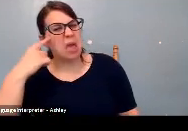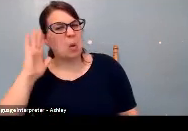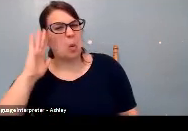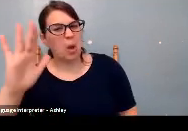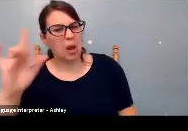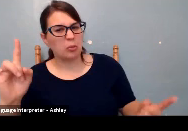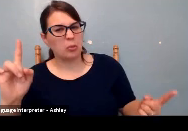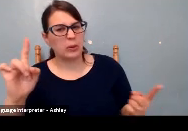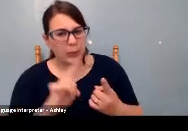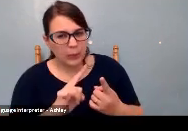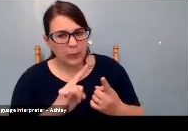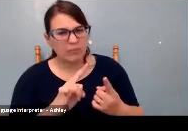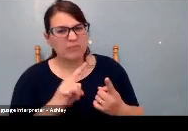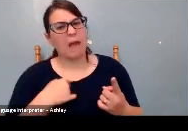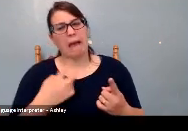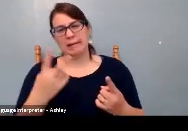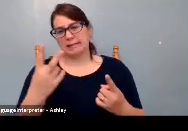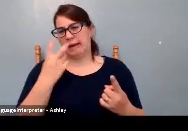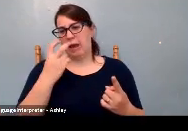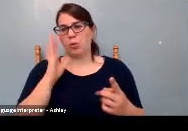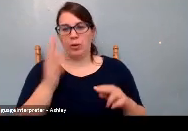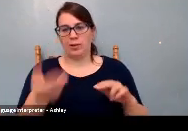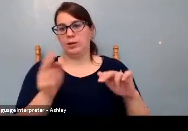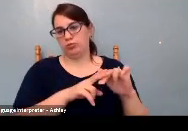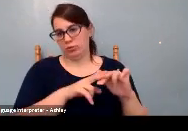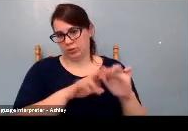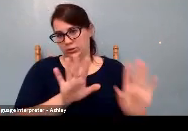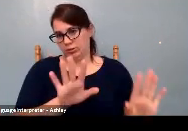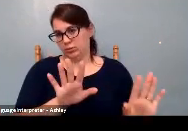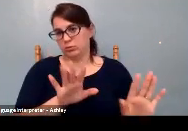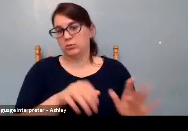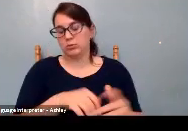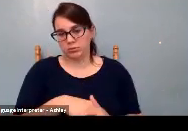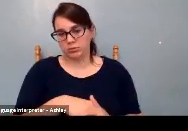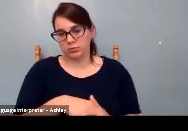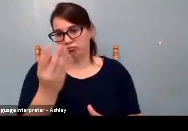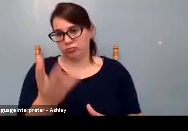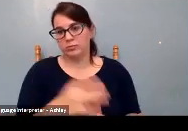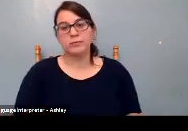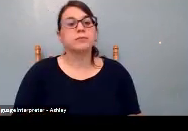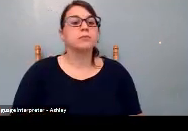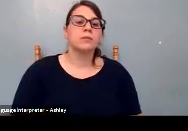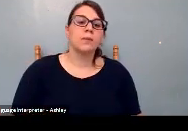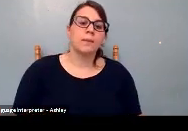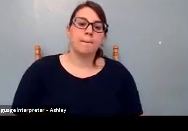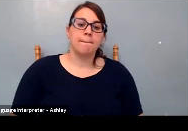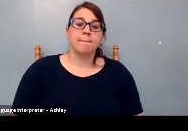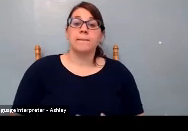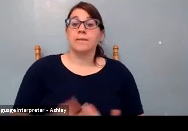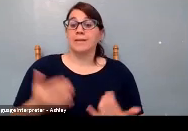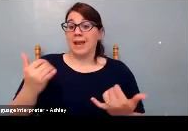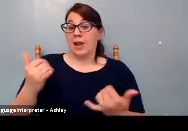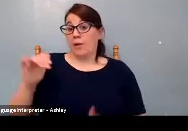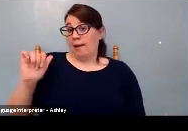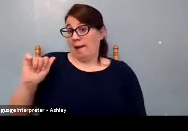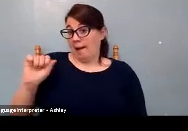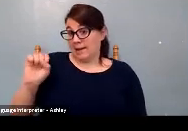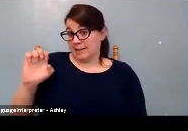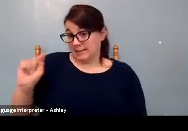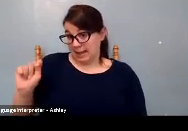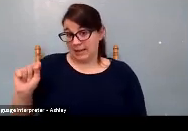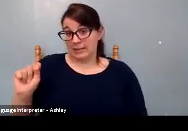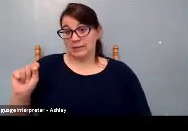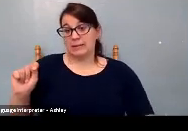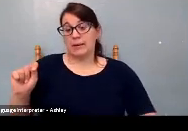ever increasing. As far as the asset-based fees, so for any monies that are actually